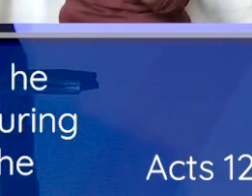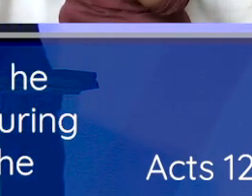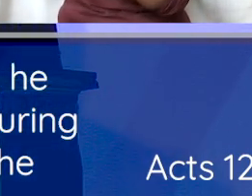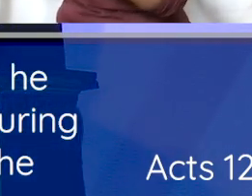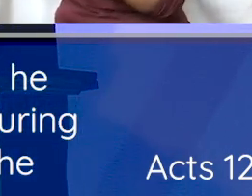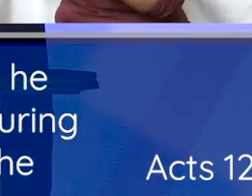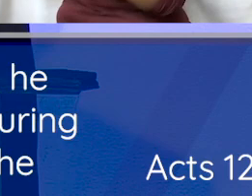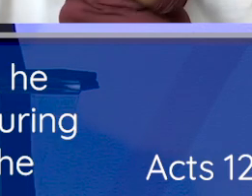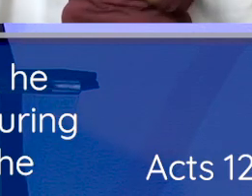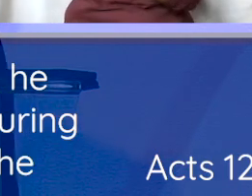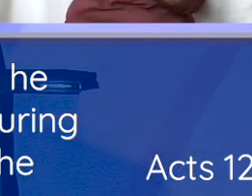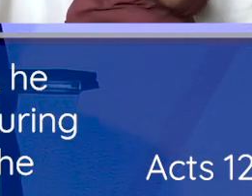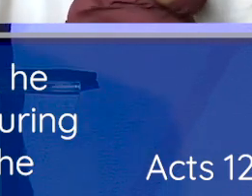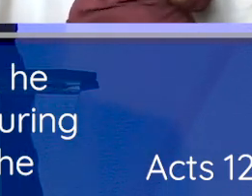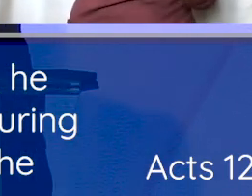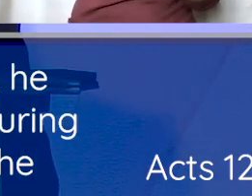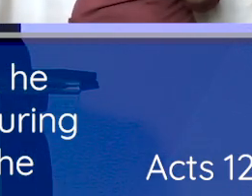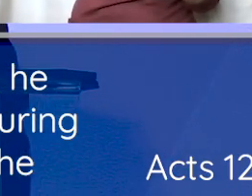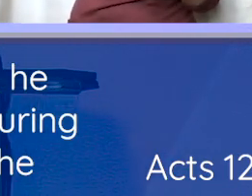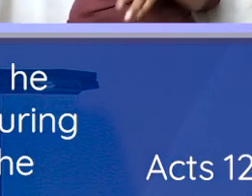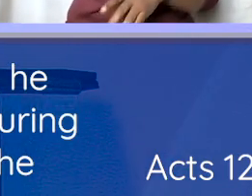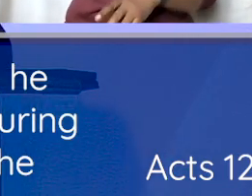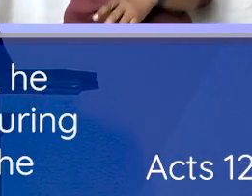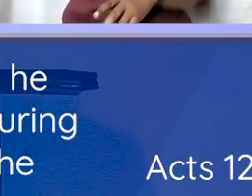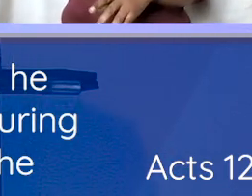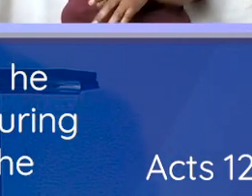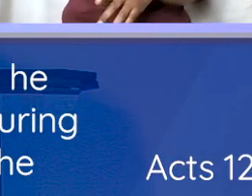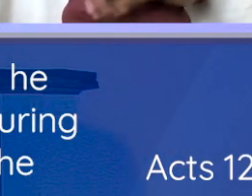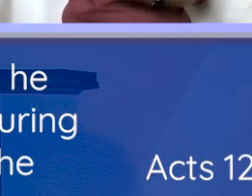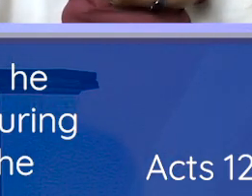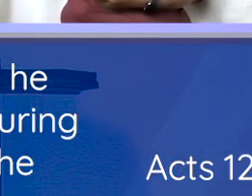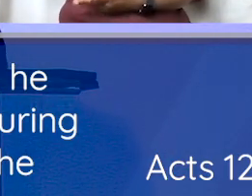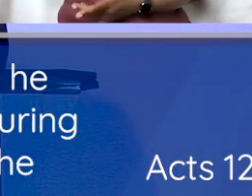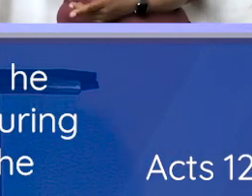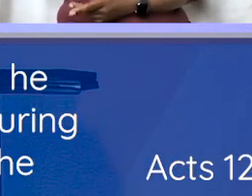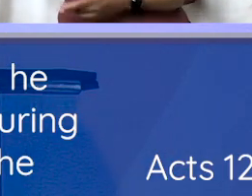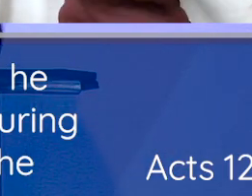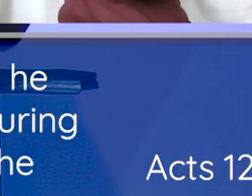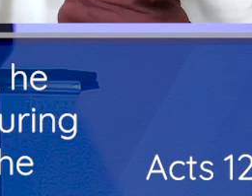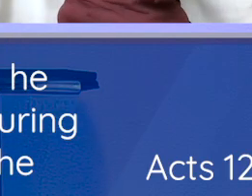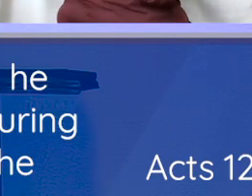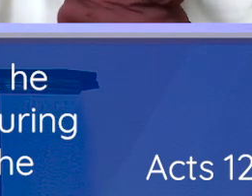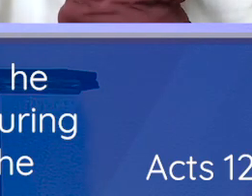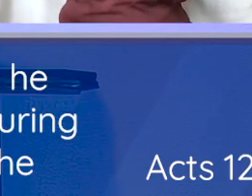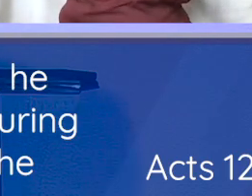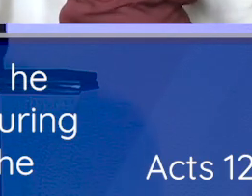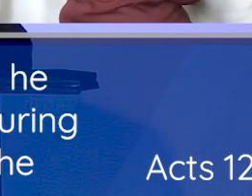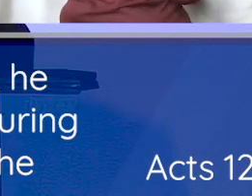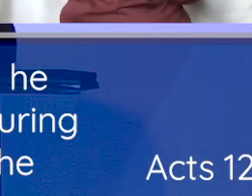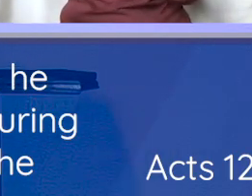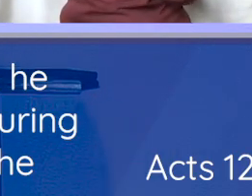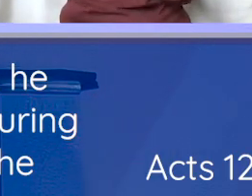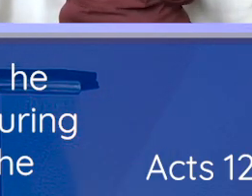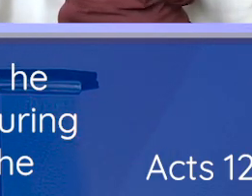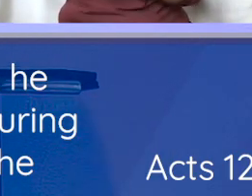he proceeded to arrest Peter. The early church was under threat. These was